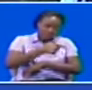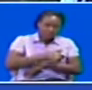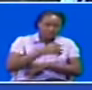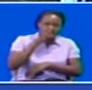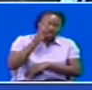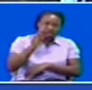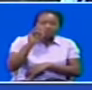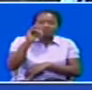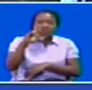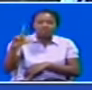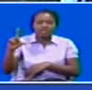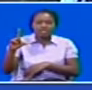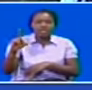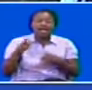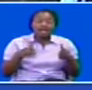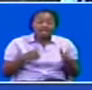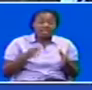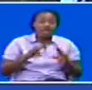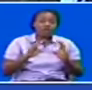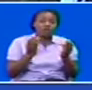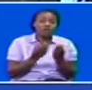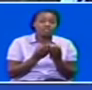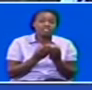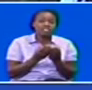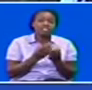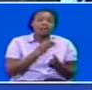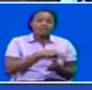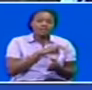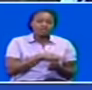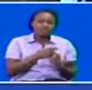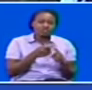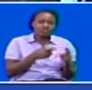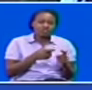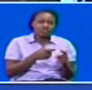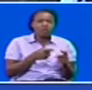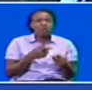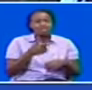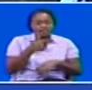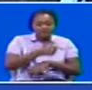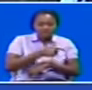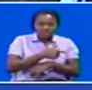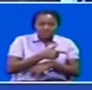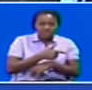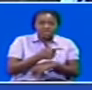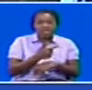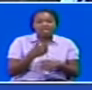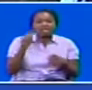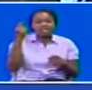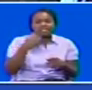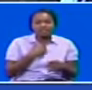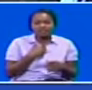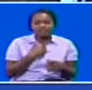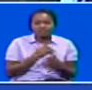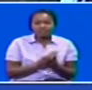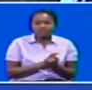would allow for communities to be able to benefit from the extractive products that Kenya has. What else did he talk